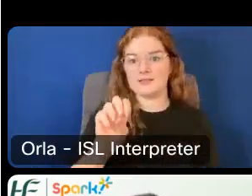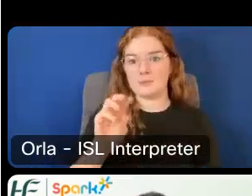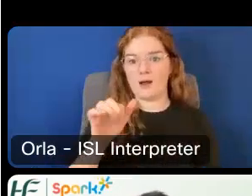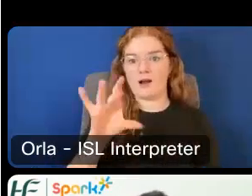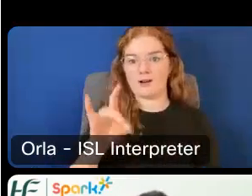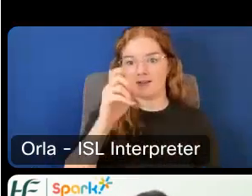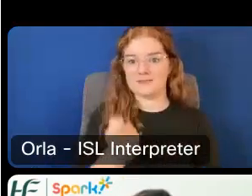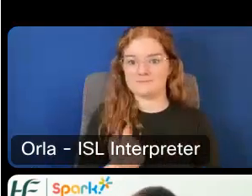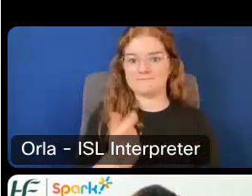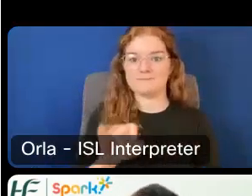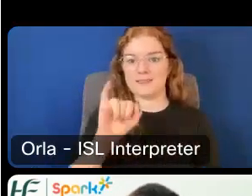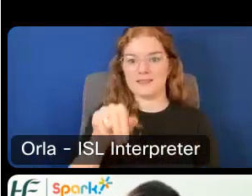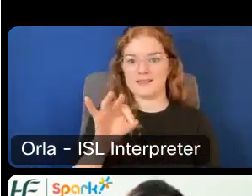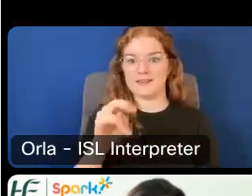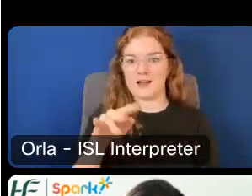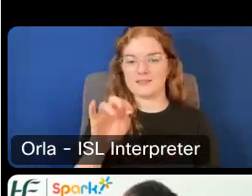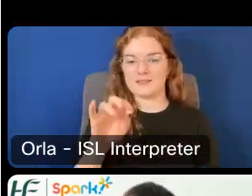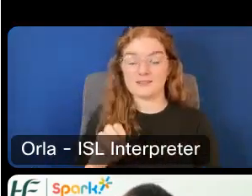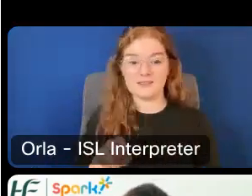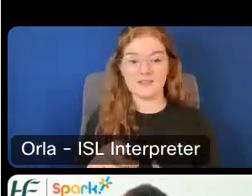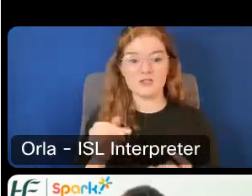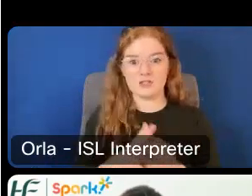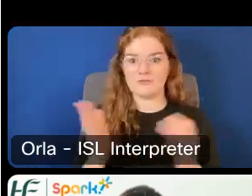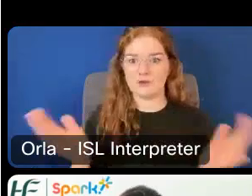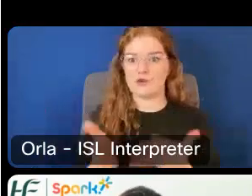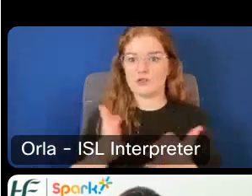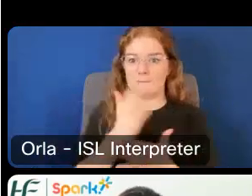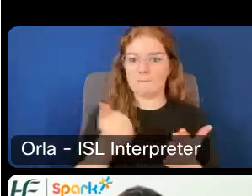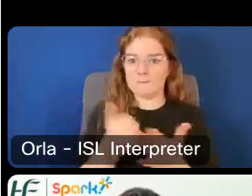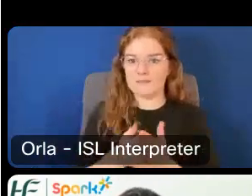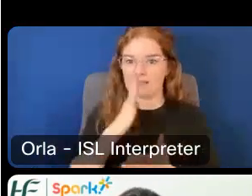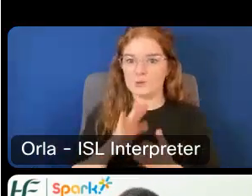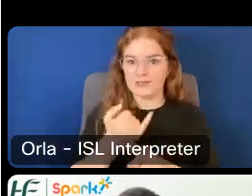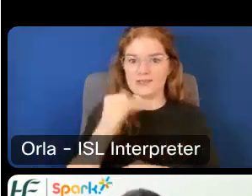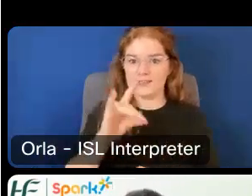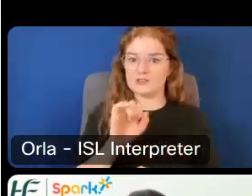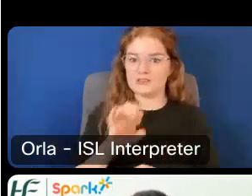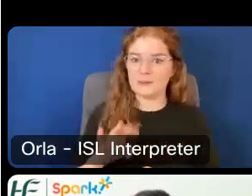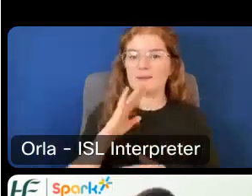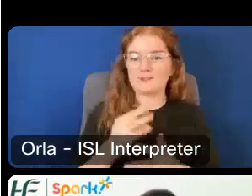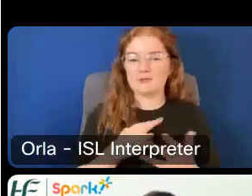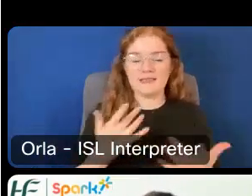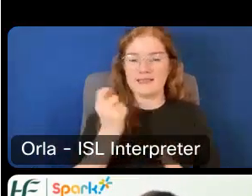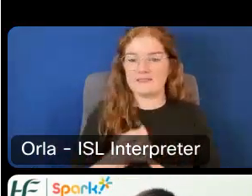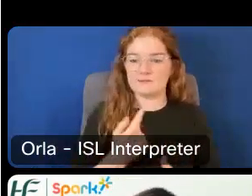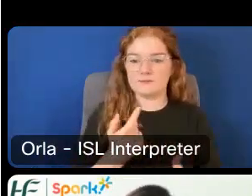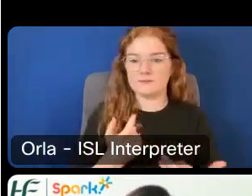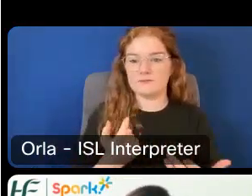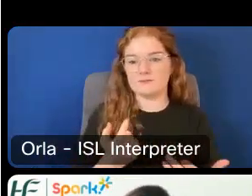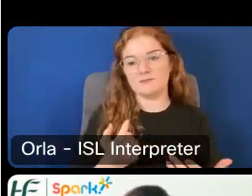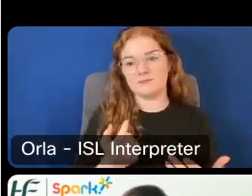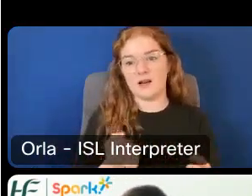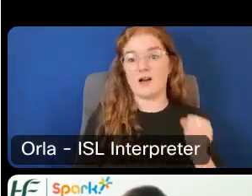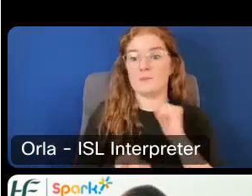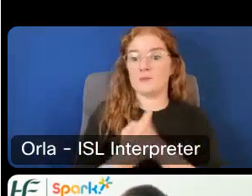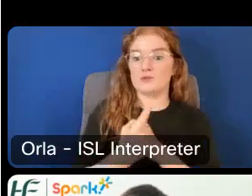our initiative for intrapreneurship within the HSE. And what that does is that gives, I suppose, an opportunity